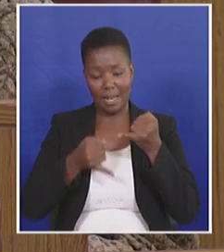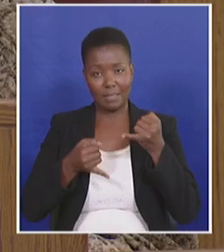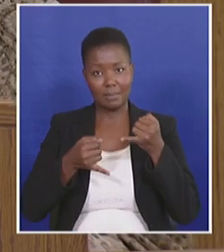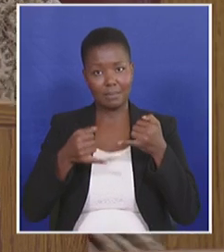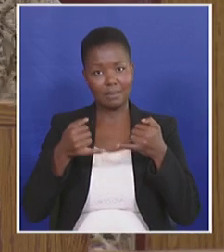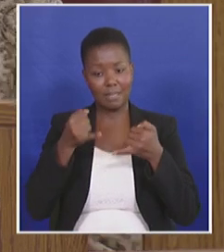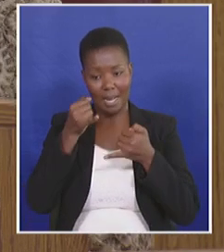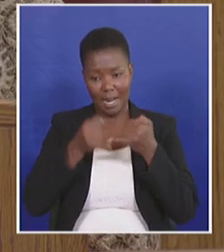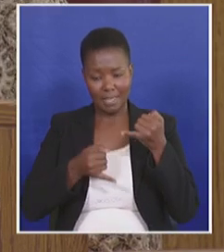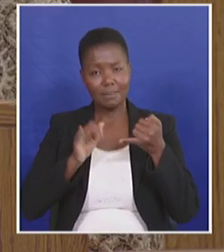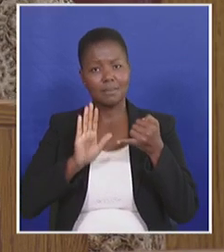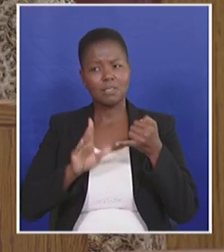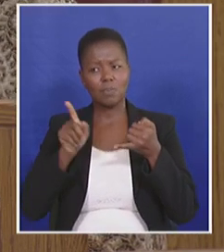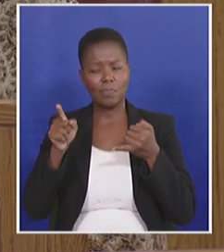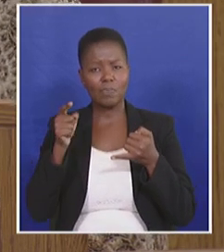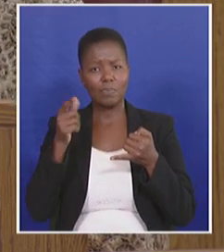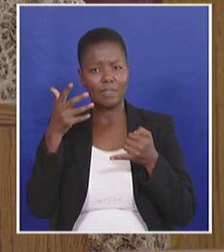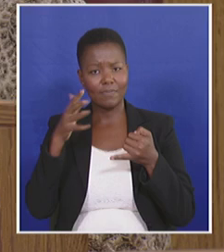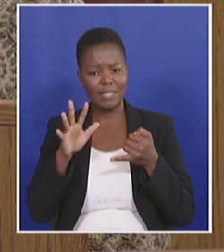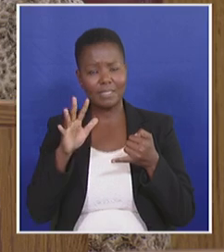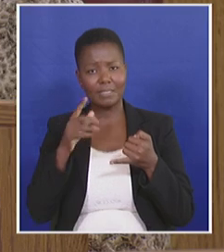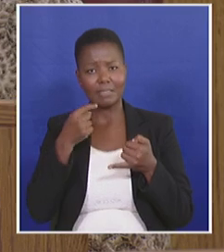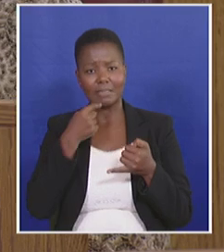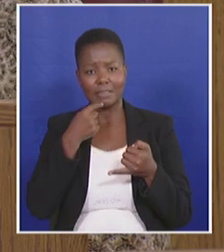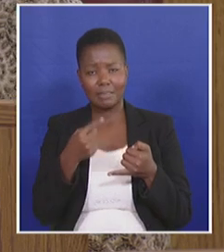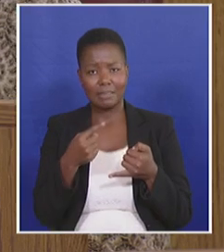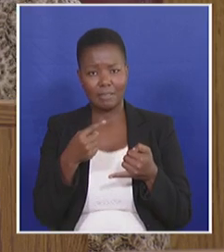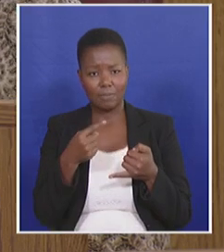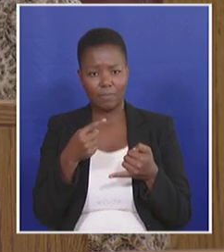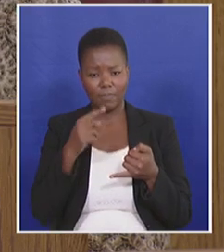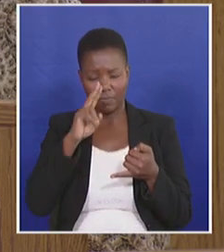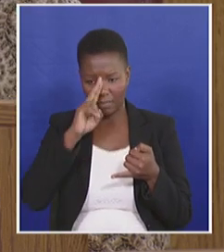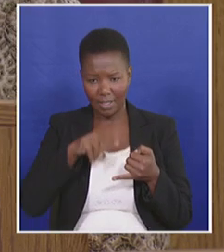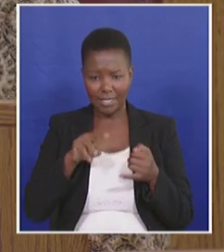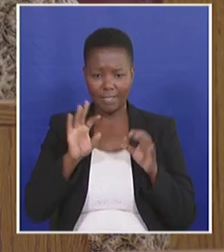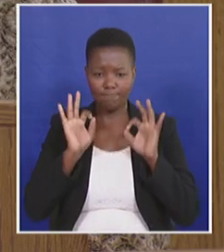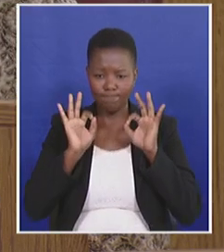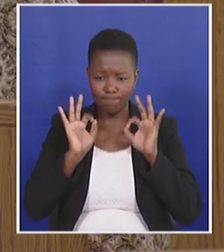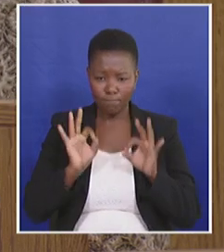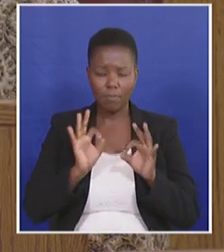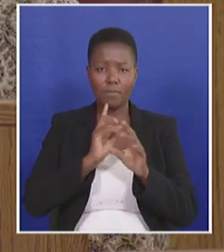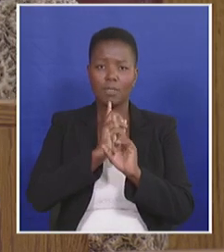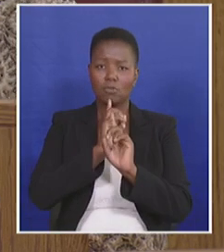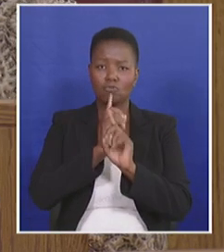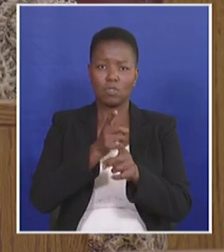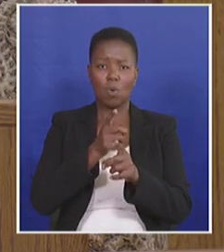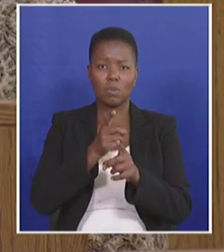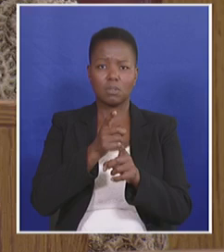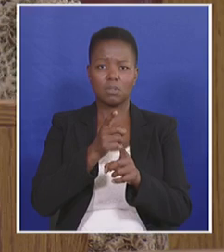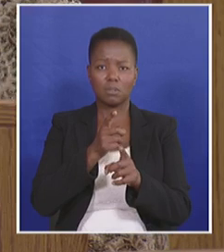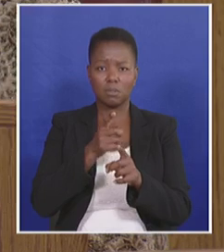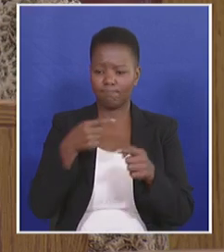hone on to the need to get a proper response as to why there has never been